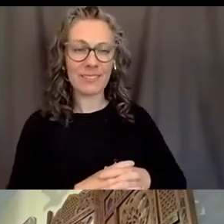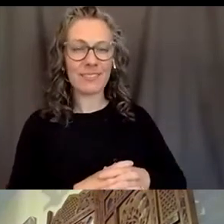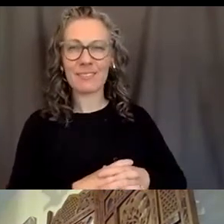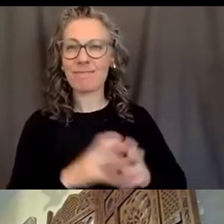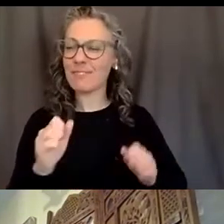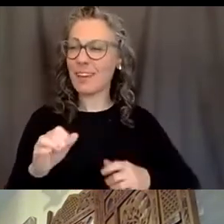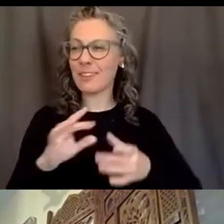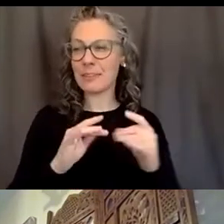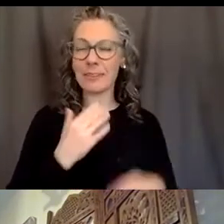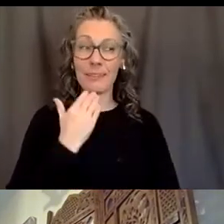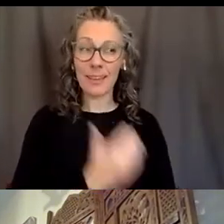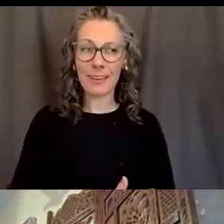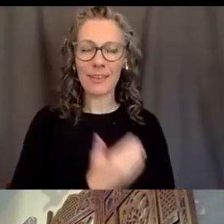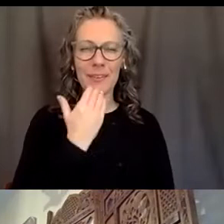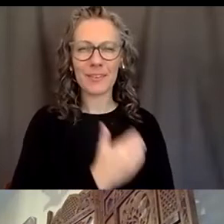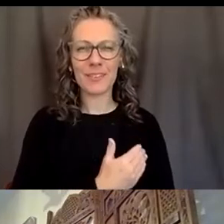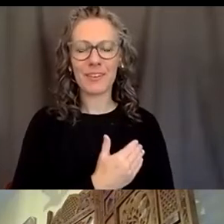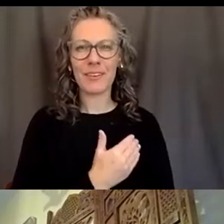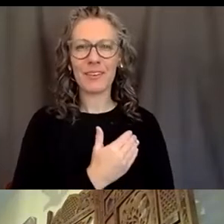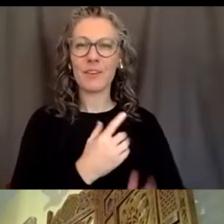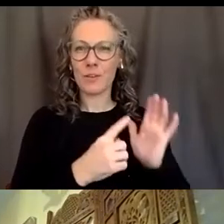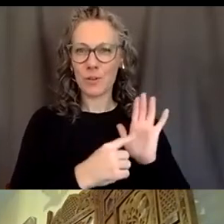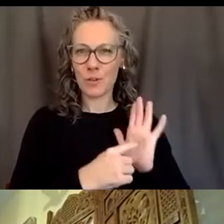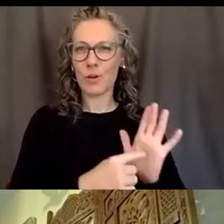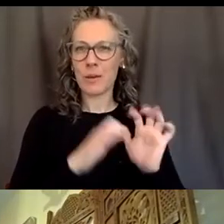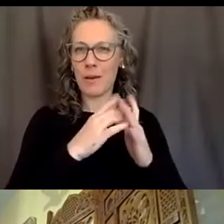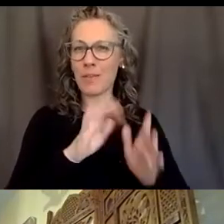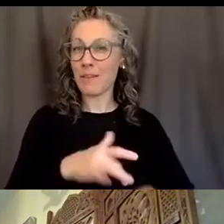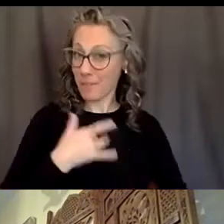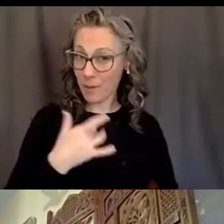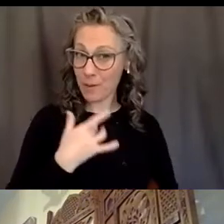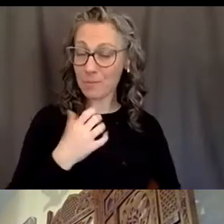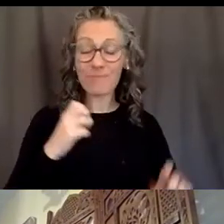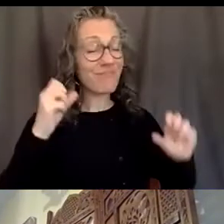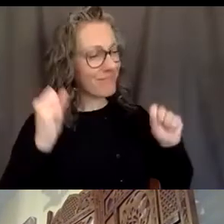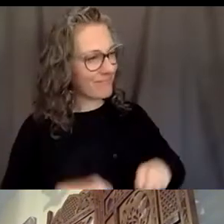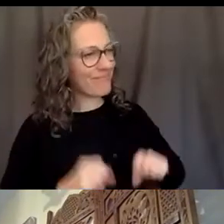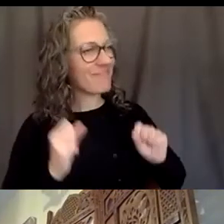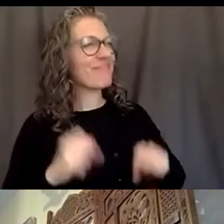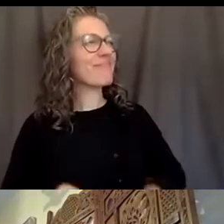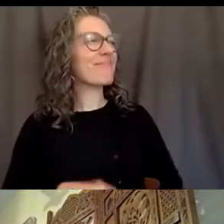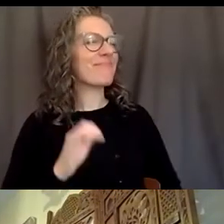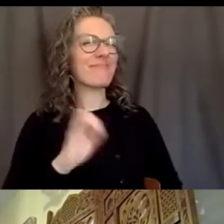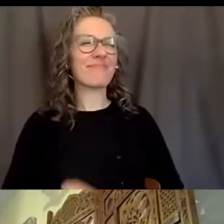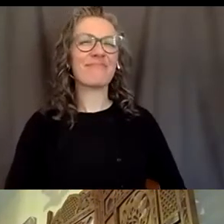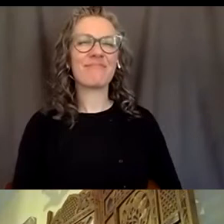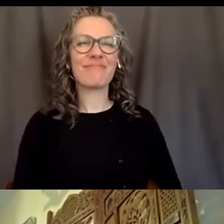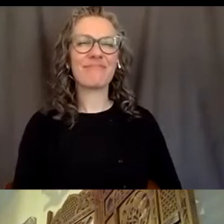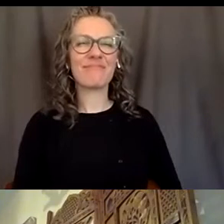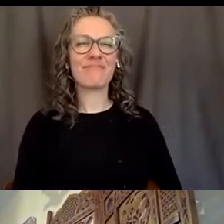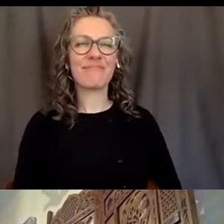for for showing me what that felt like. Yes. Yes. Yeah.